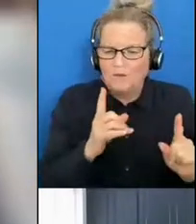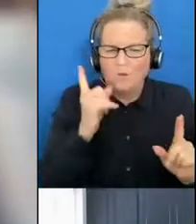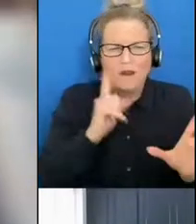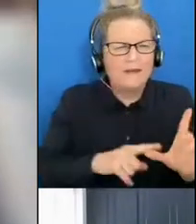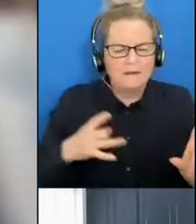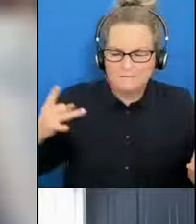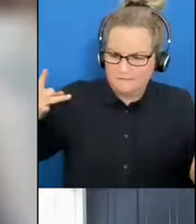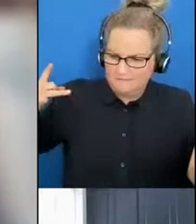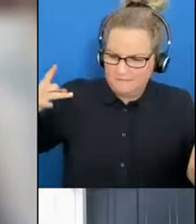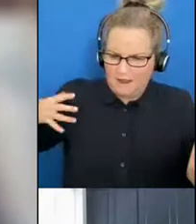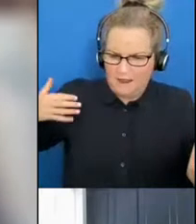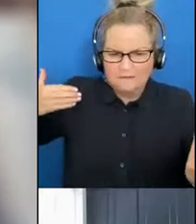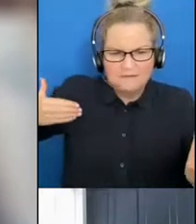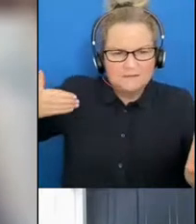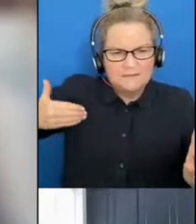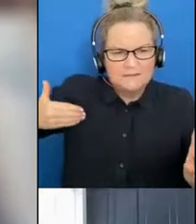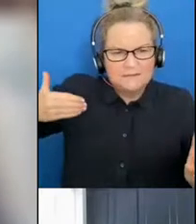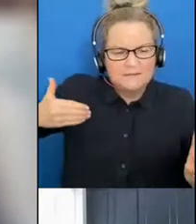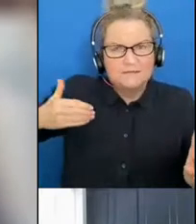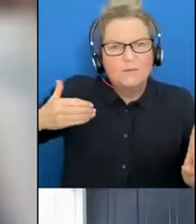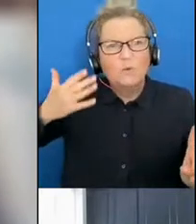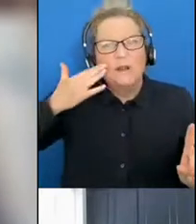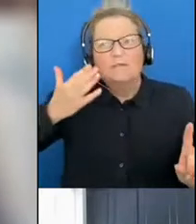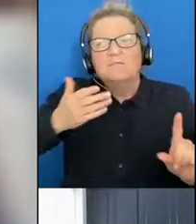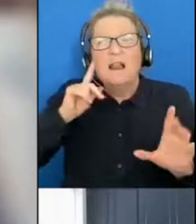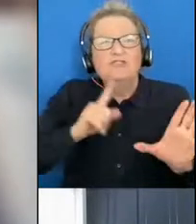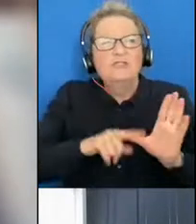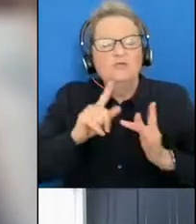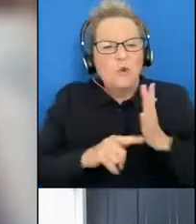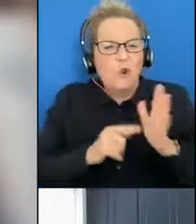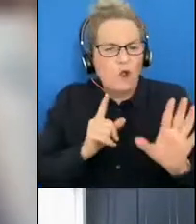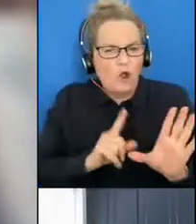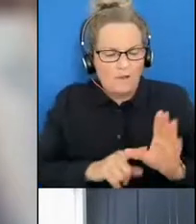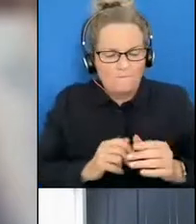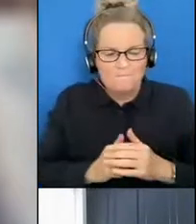ago, July of last year. And